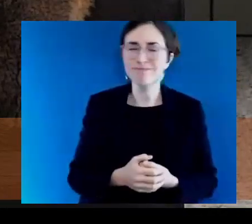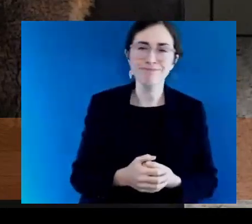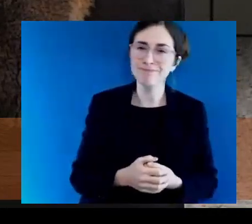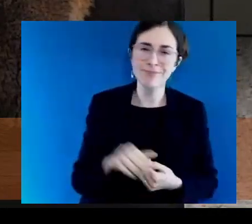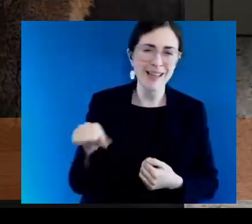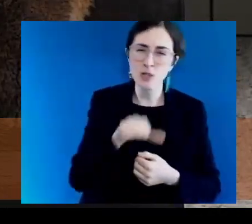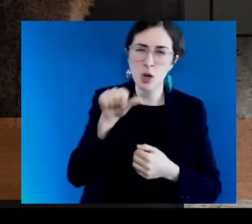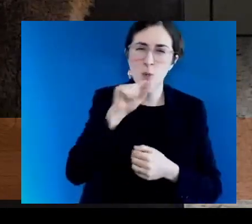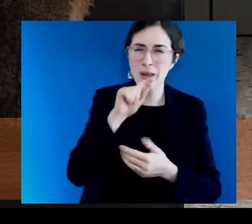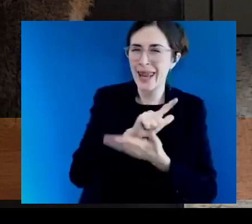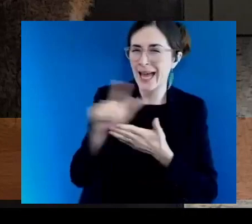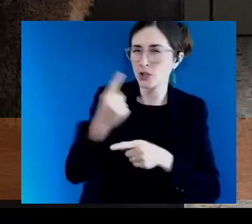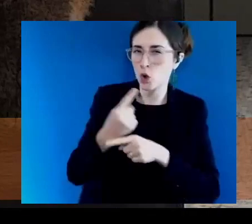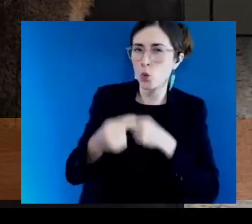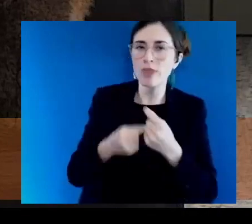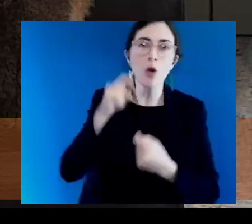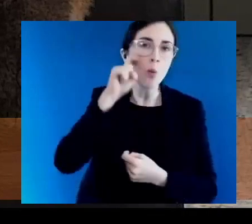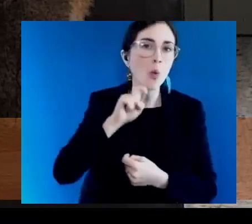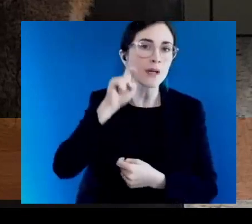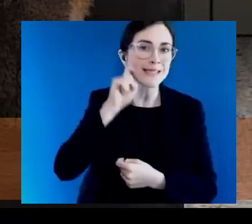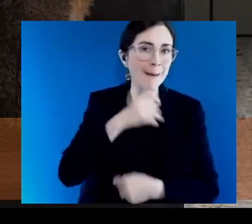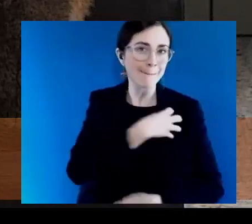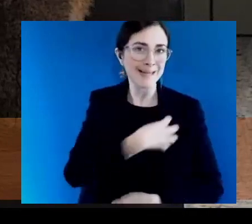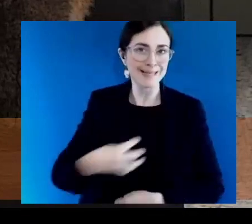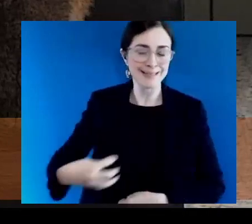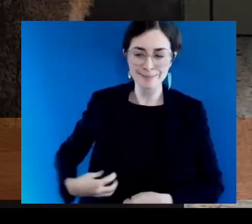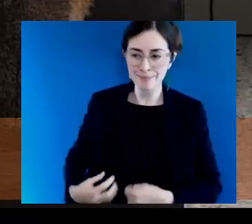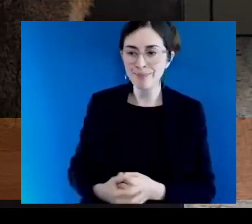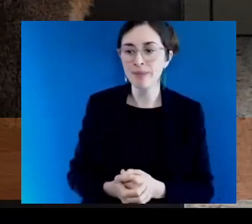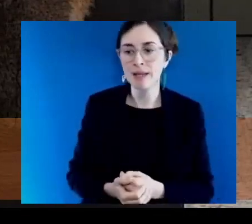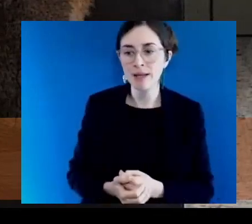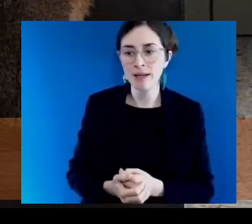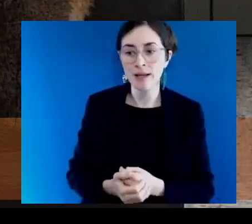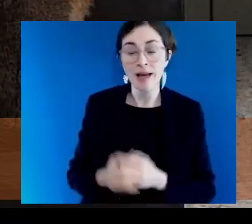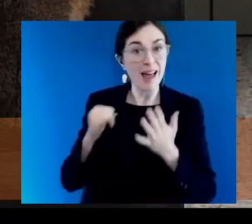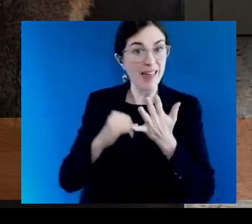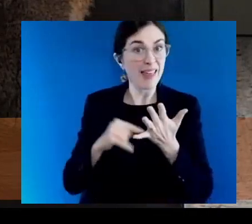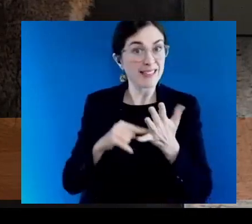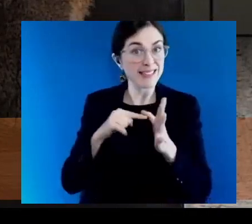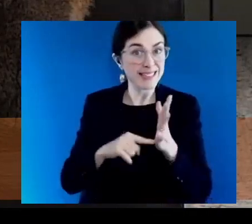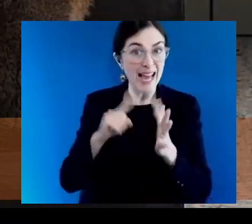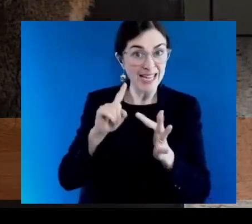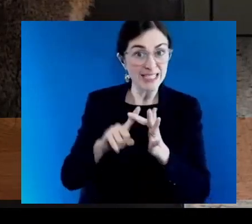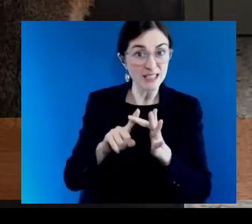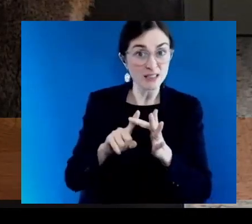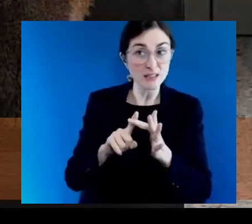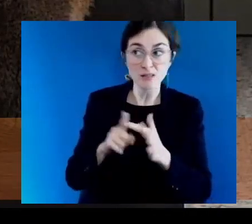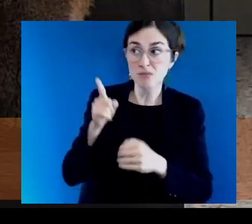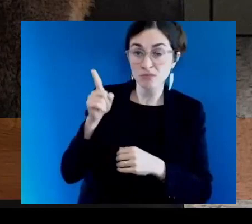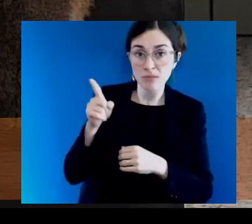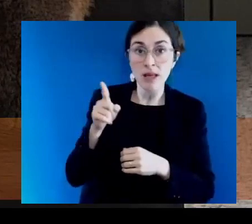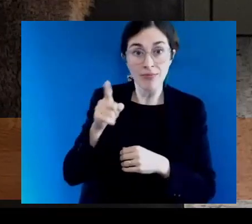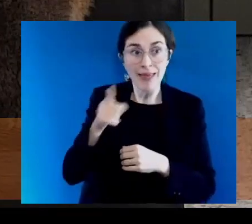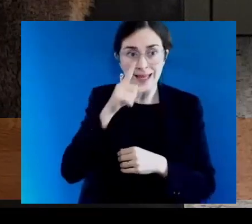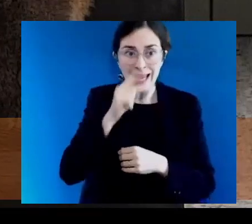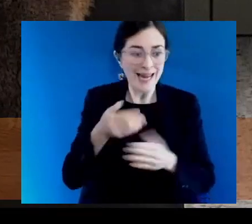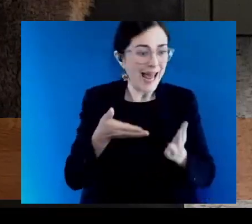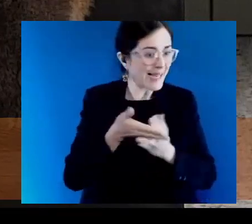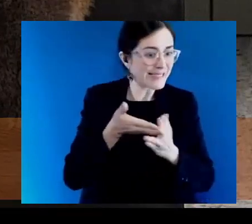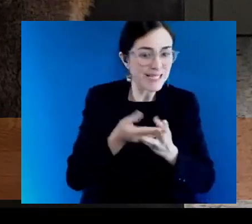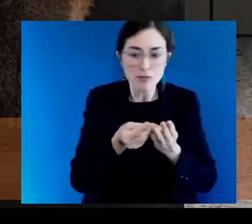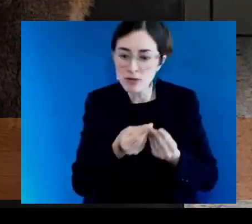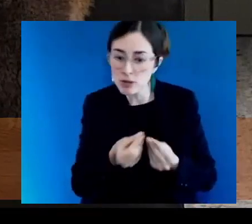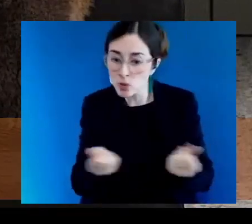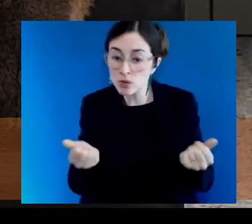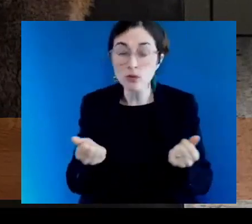Minister. The state authorises licensees to access those resources and in turn those licensees pay royalties